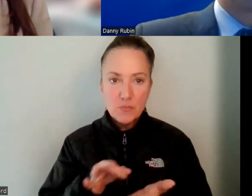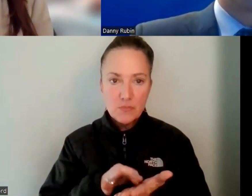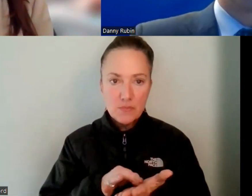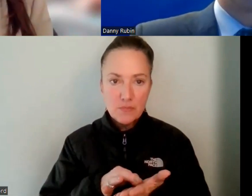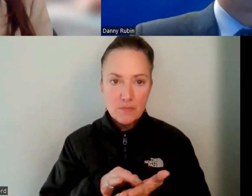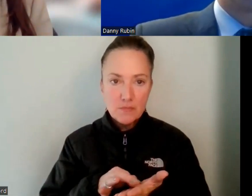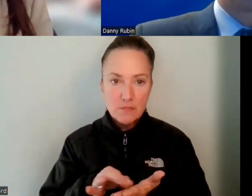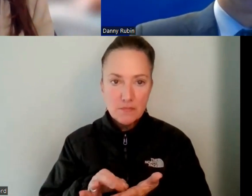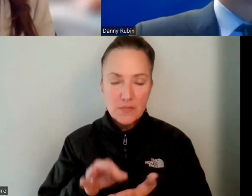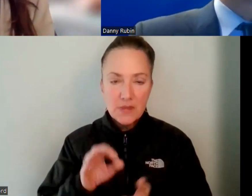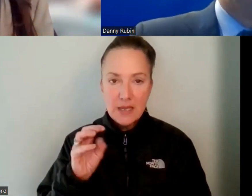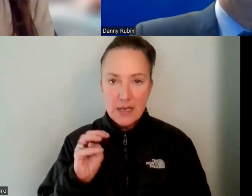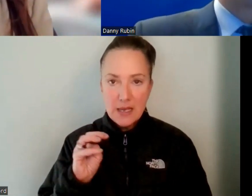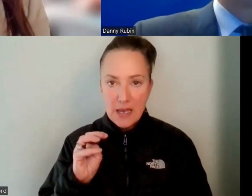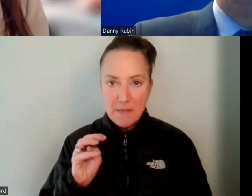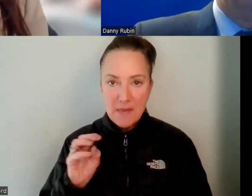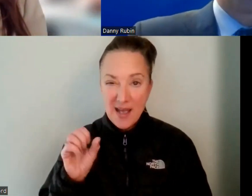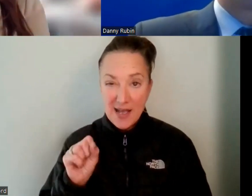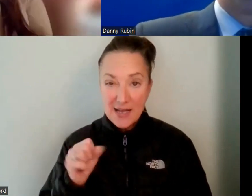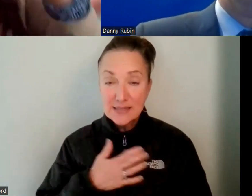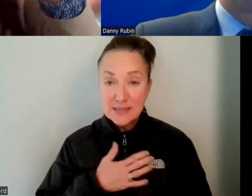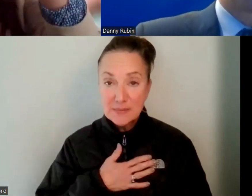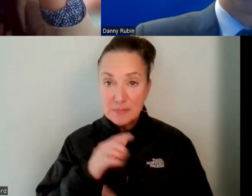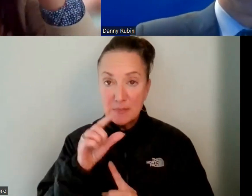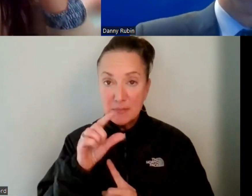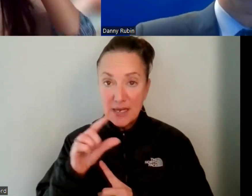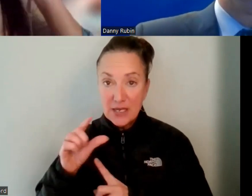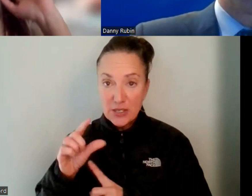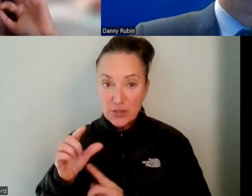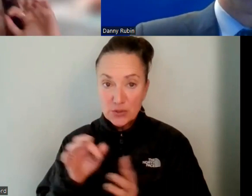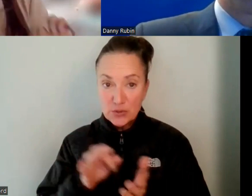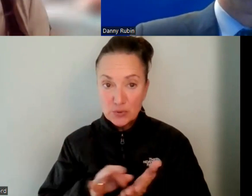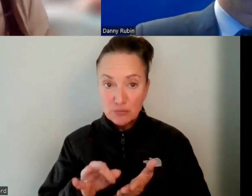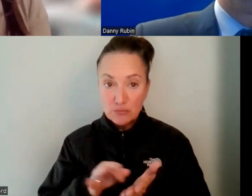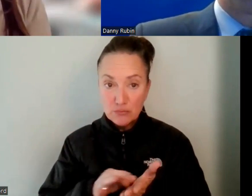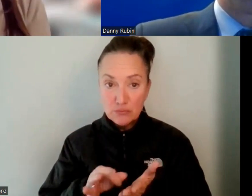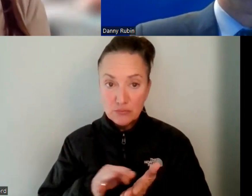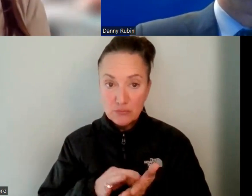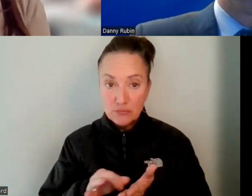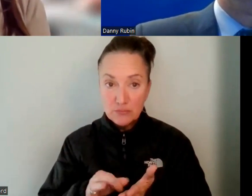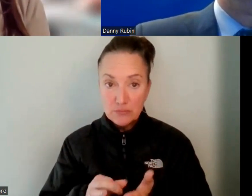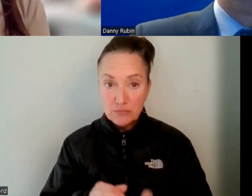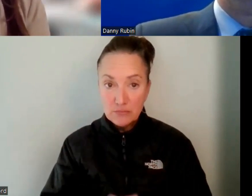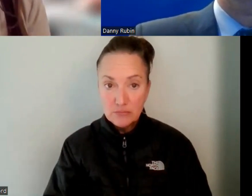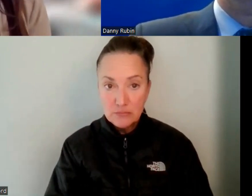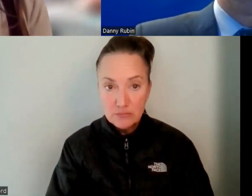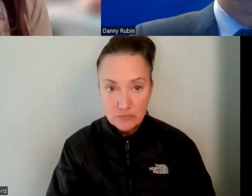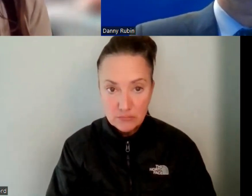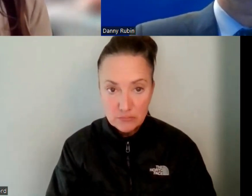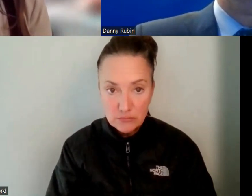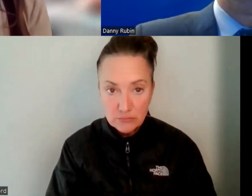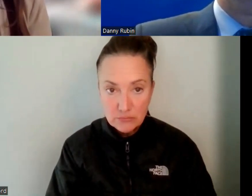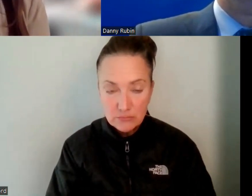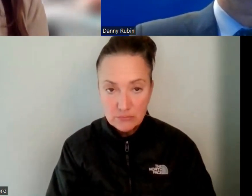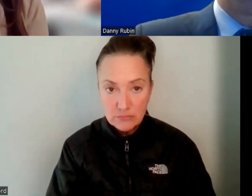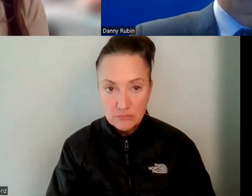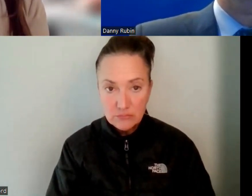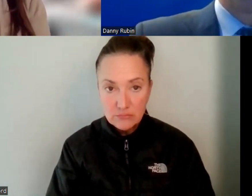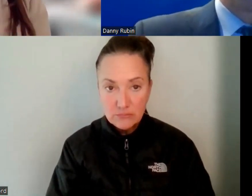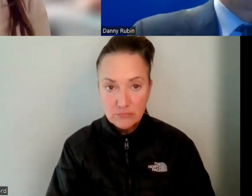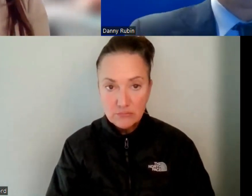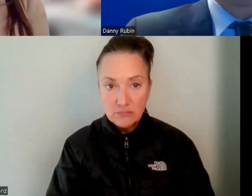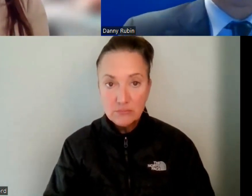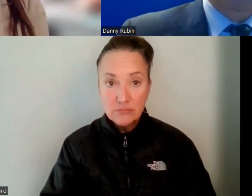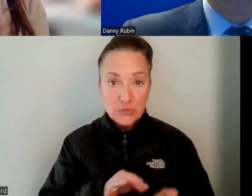it said MS, my initials, and he just pulled me to the side and he said, "Hey, did you count this twice? Did you make